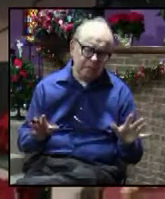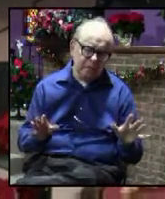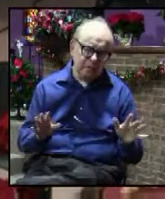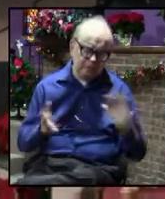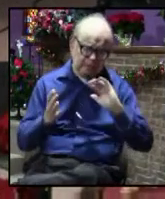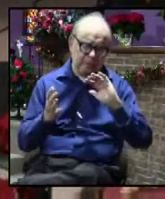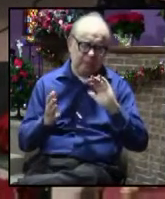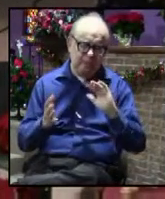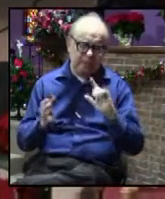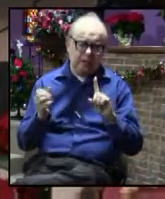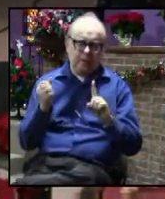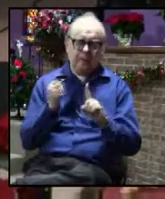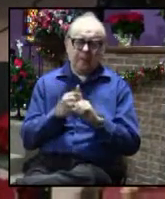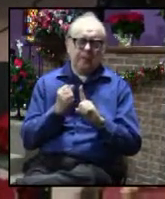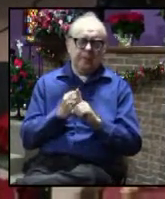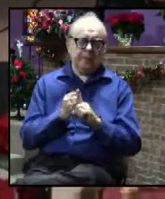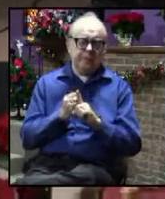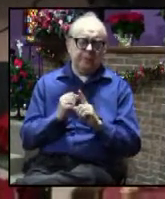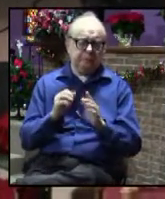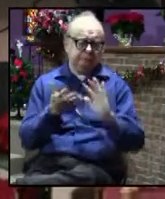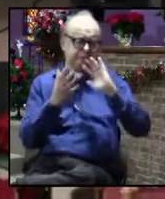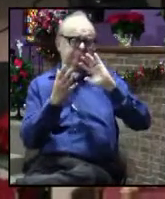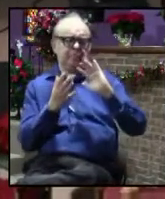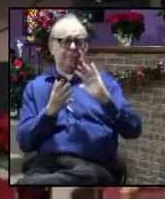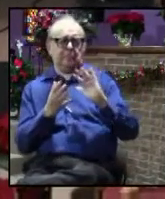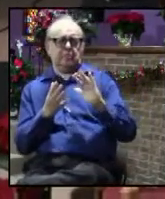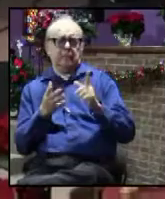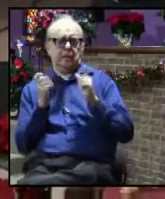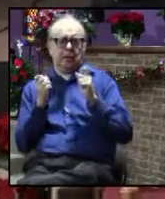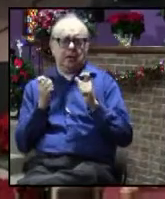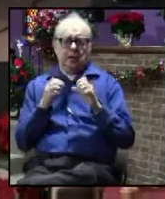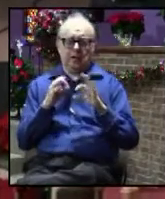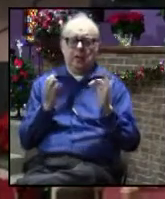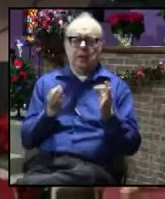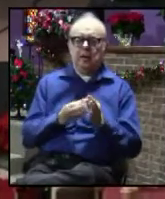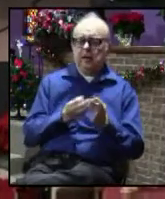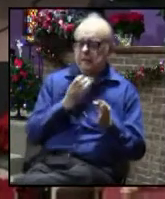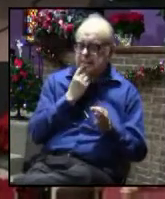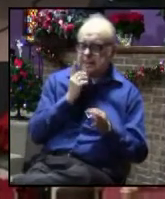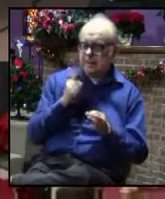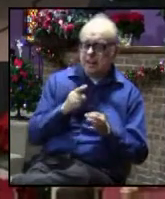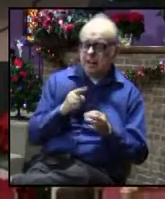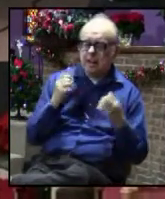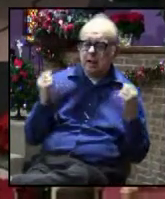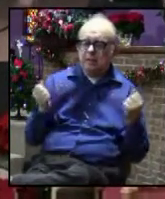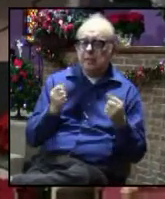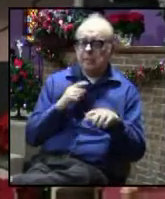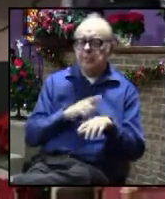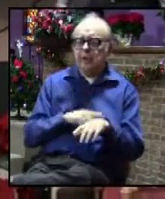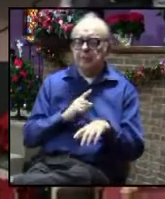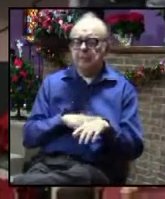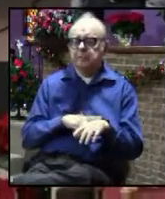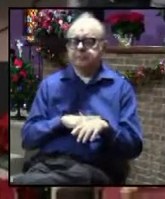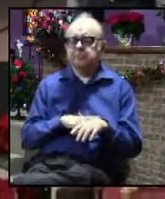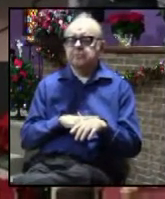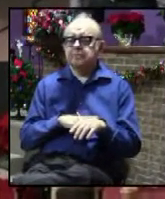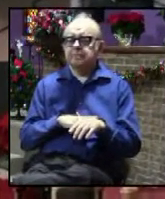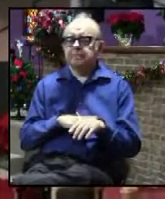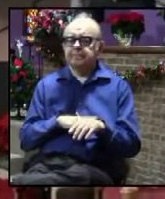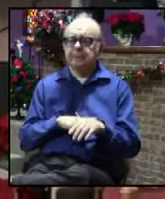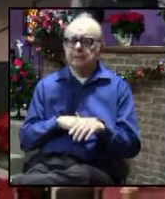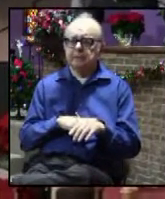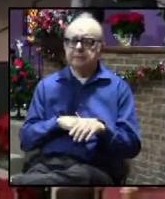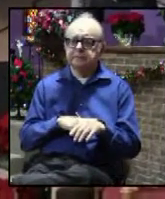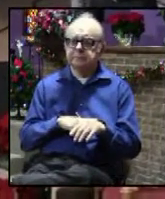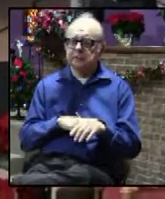And the rhythm gets out of whack. That all of a sudden the family dinner that should be a celebratory time